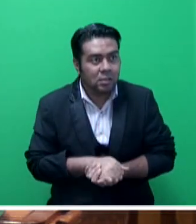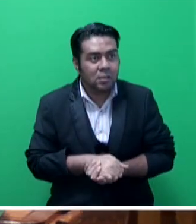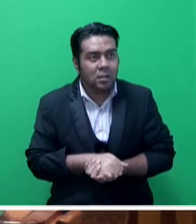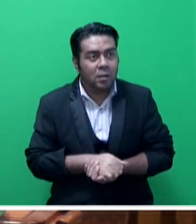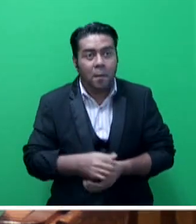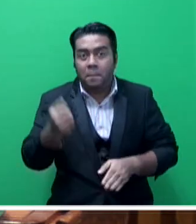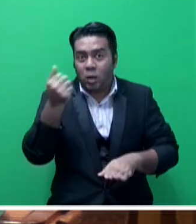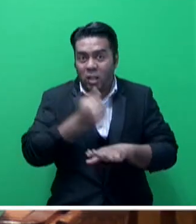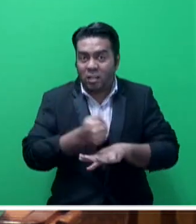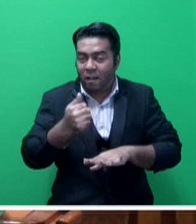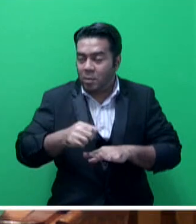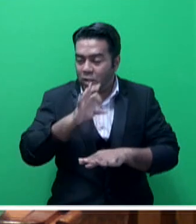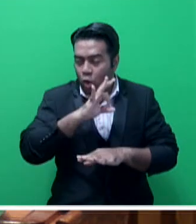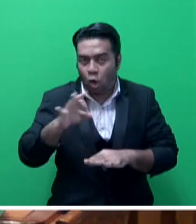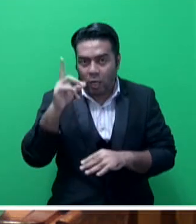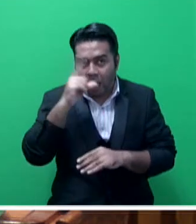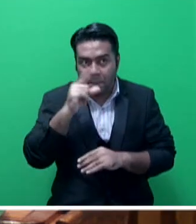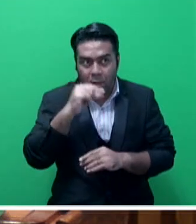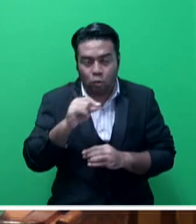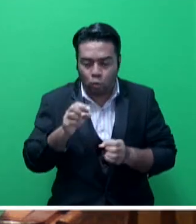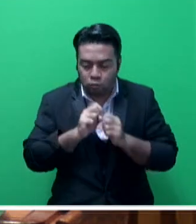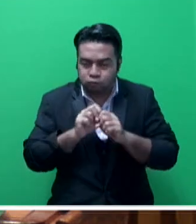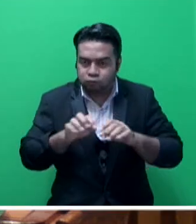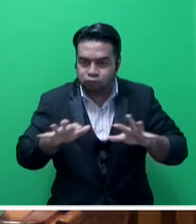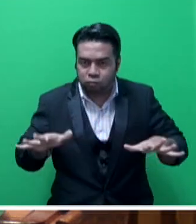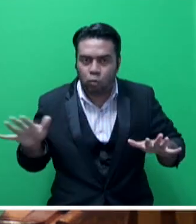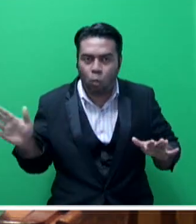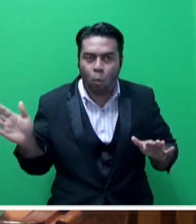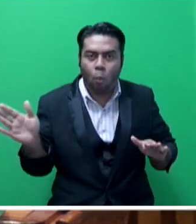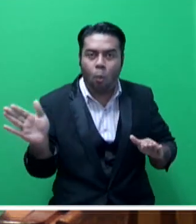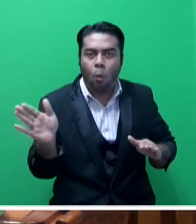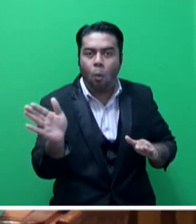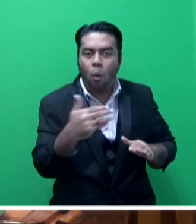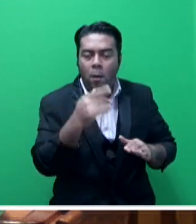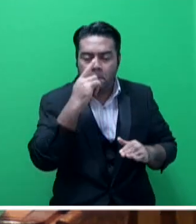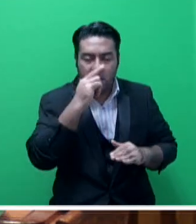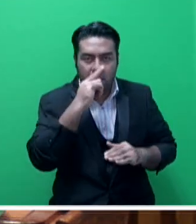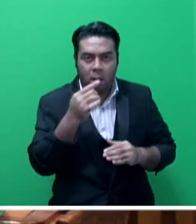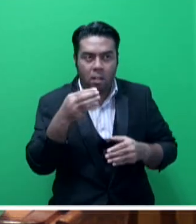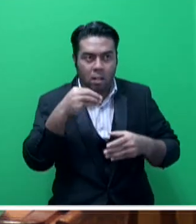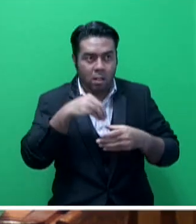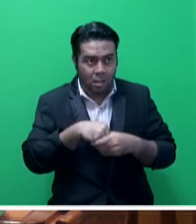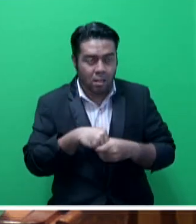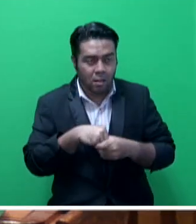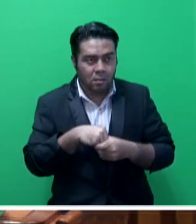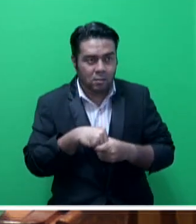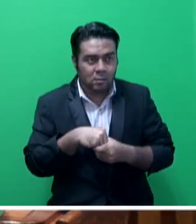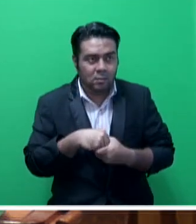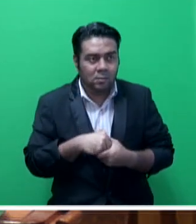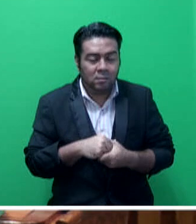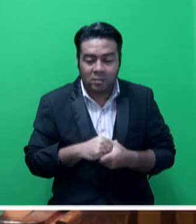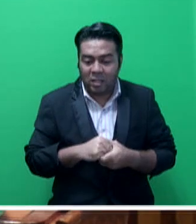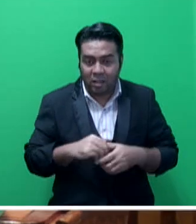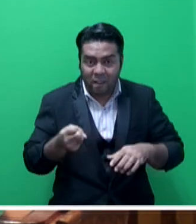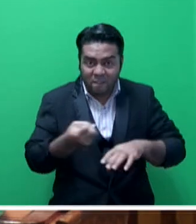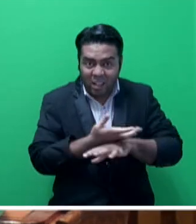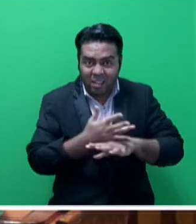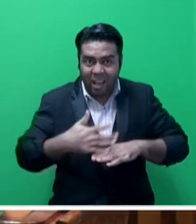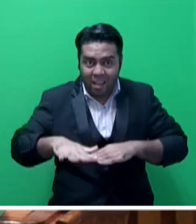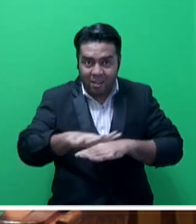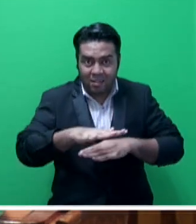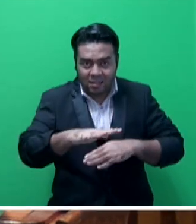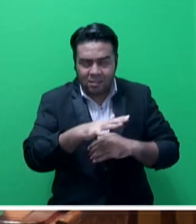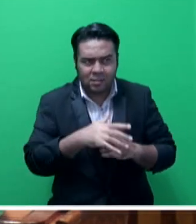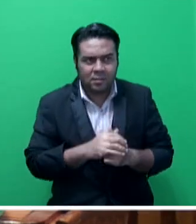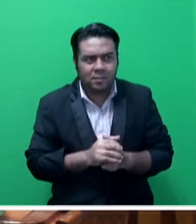government will not be able to reach out to the people as per the